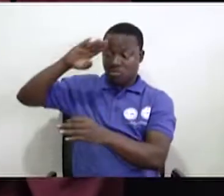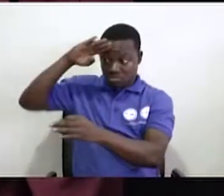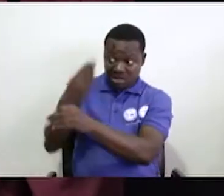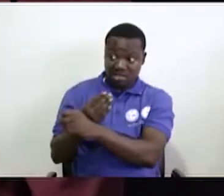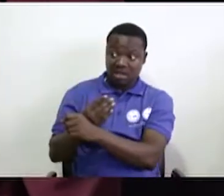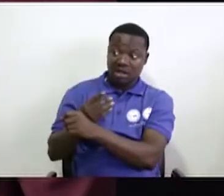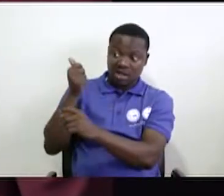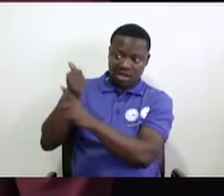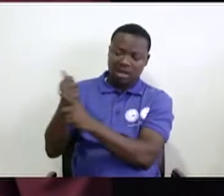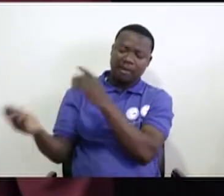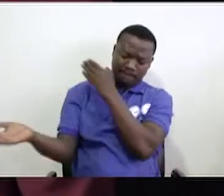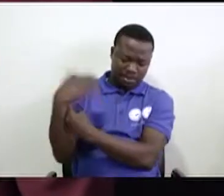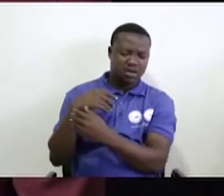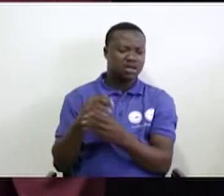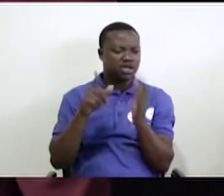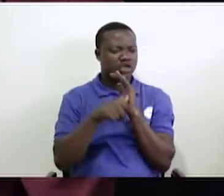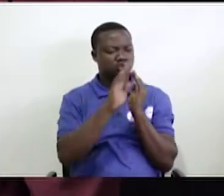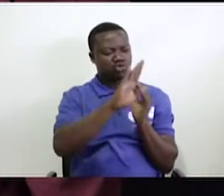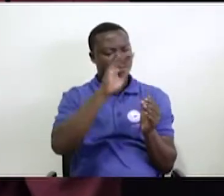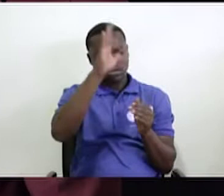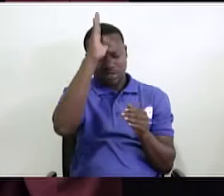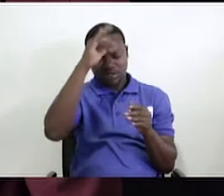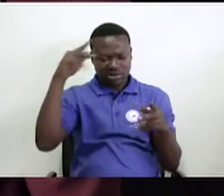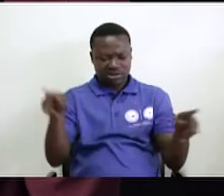back. And your dad is celebrating